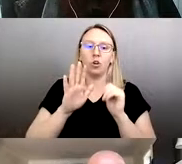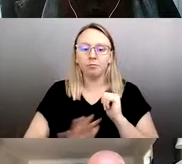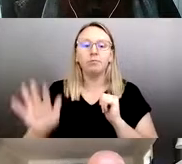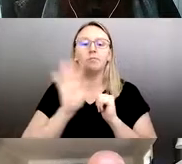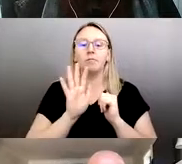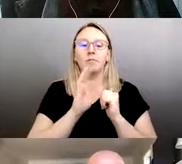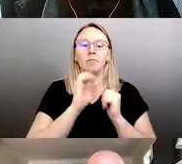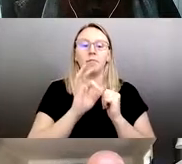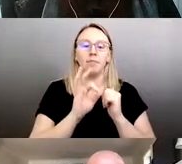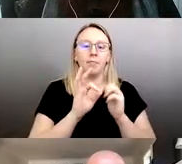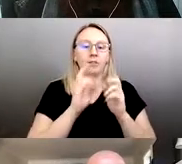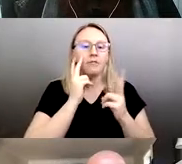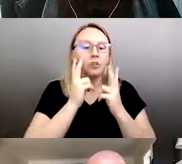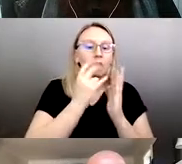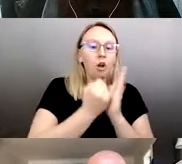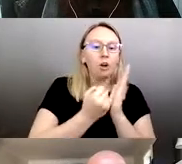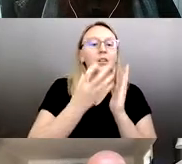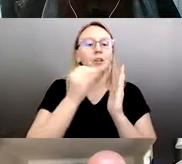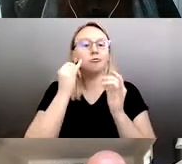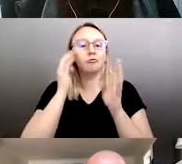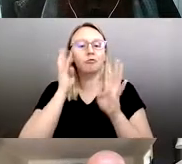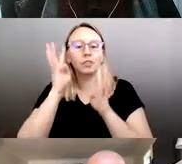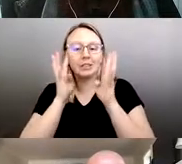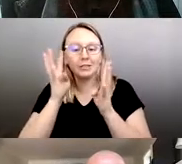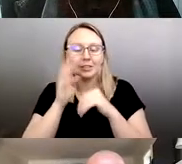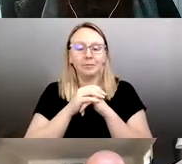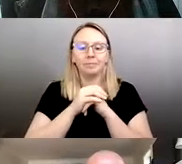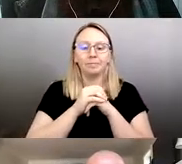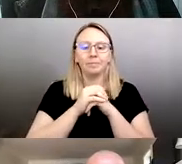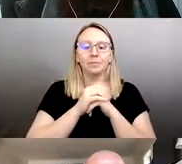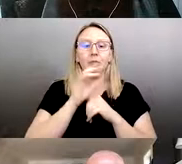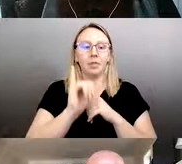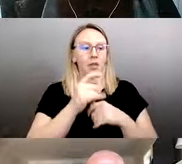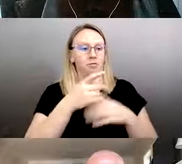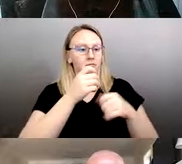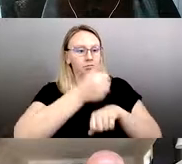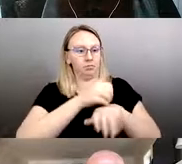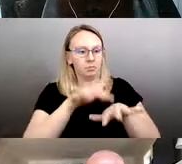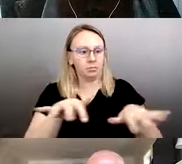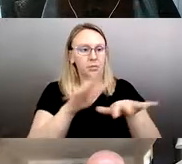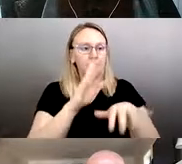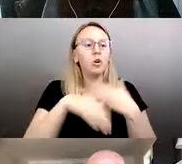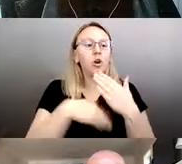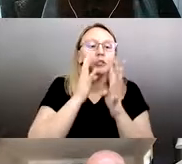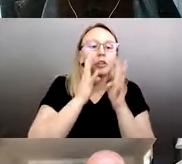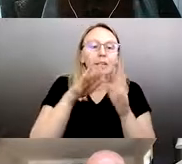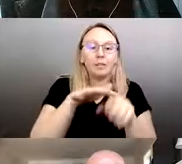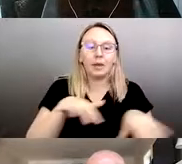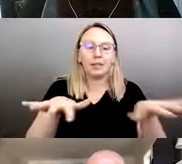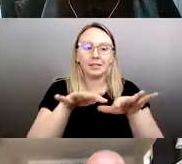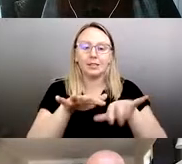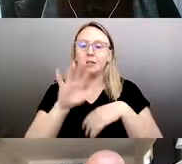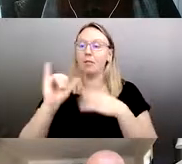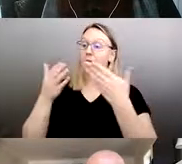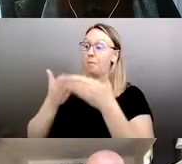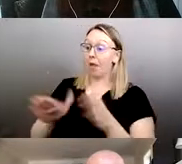to connect meaningful visitor experiences at authentic creative places. All HAHS sites are public spaces, and